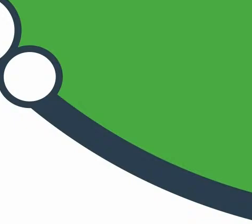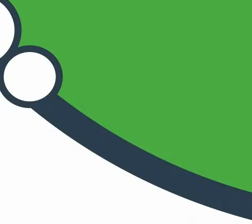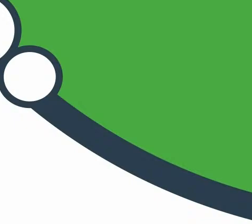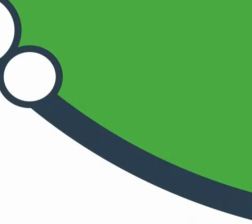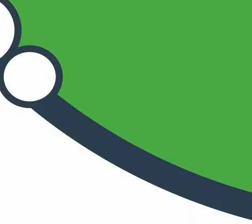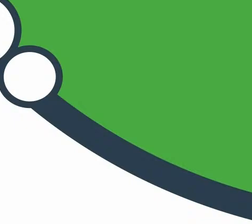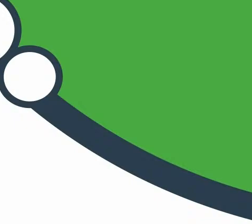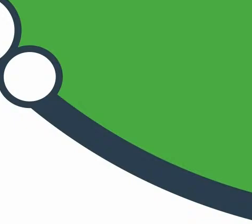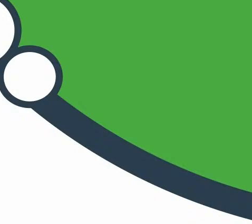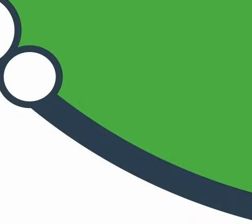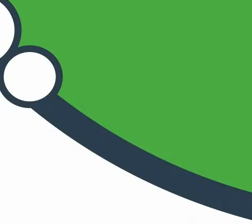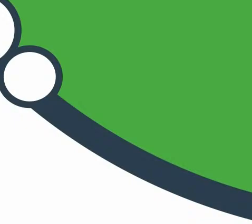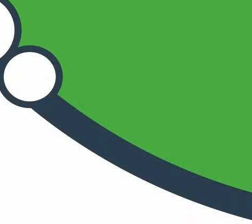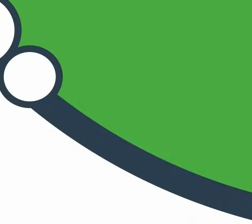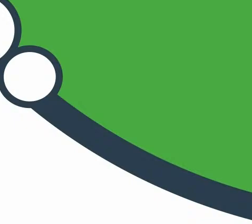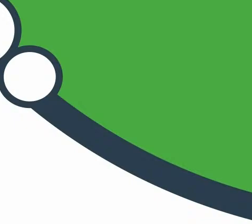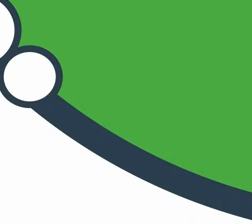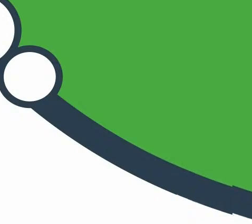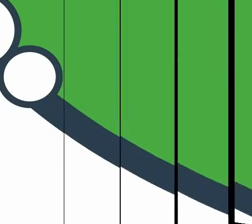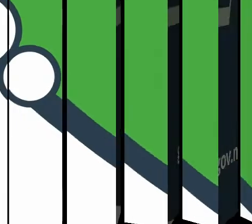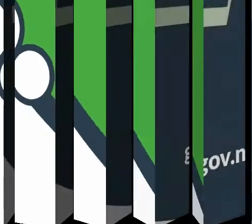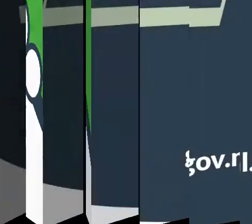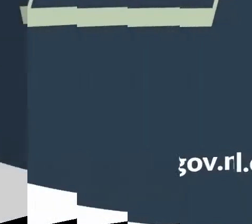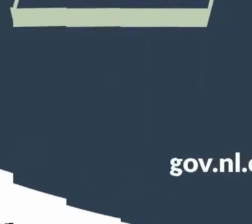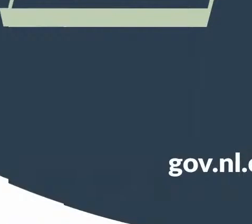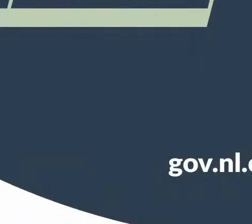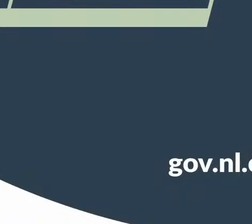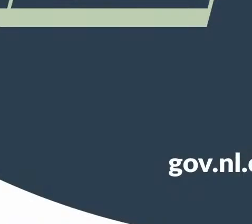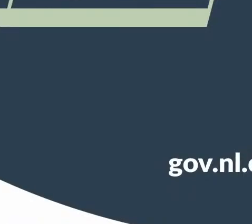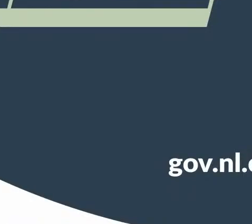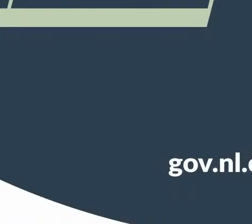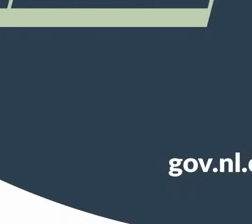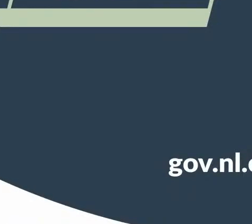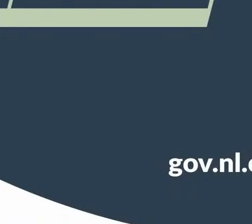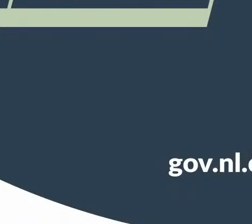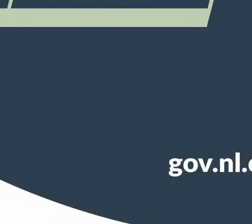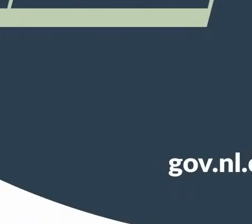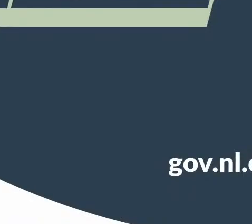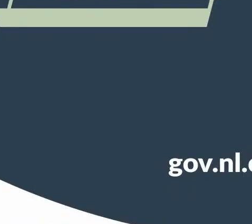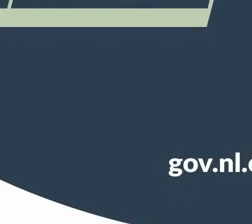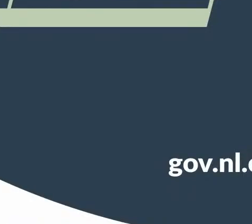Health. Please stand by. Our news conference will begin shortly.